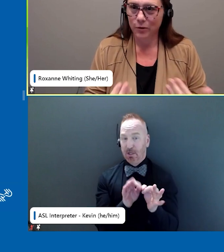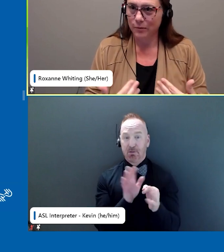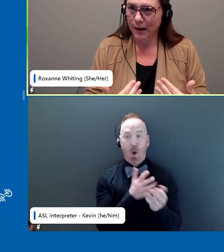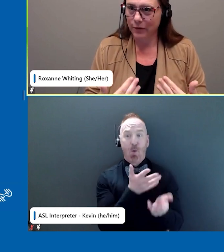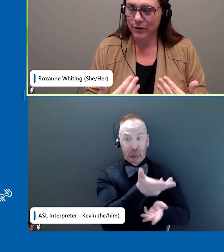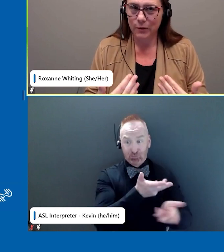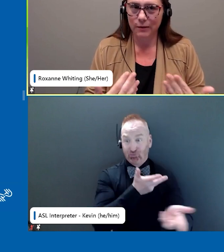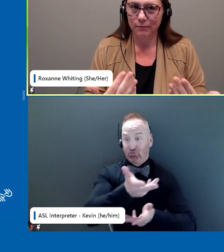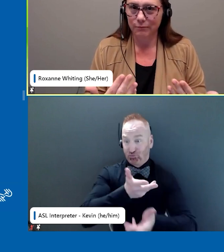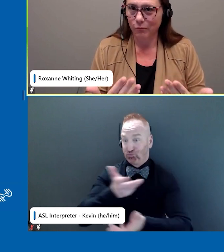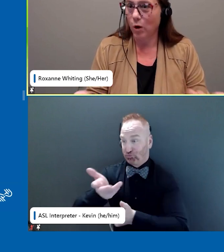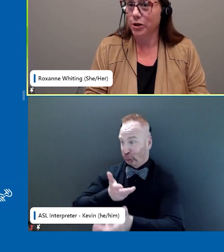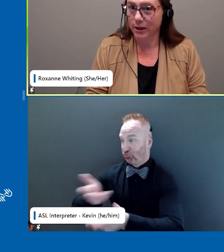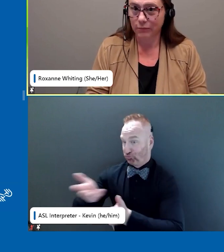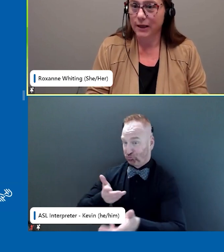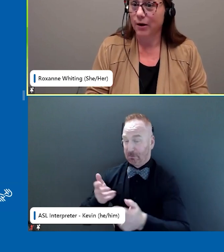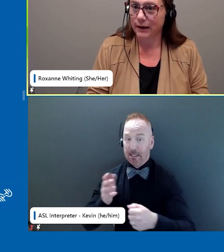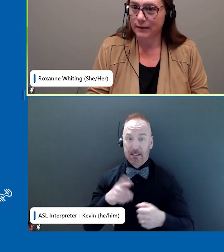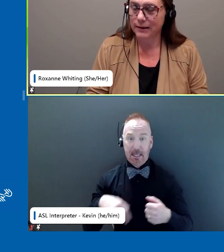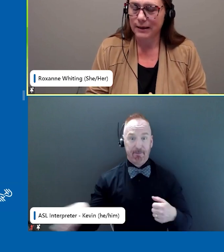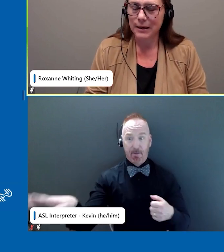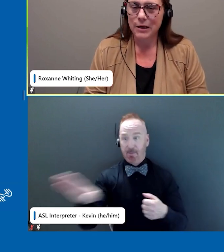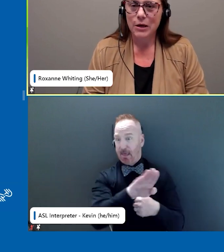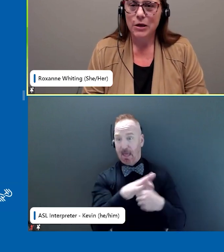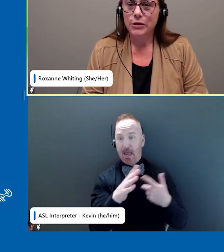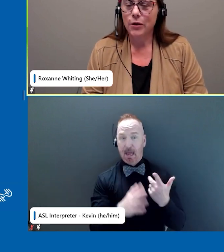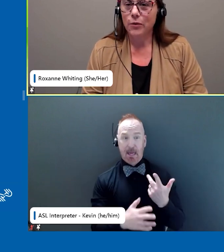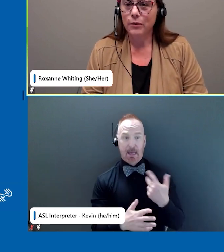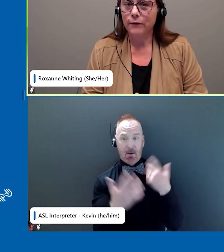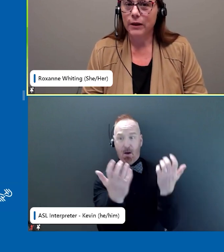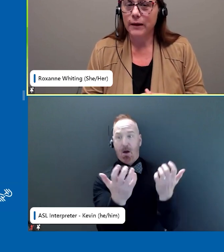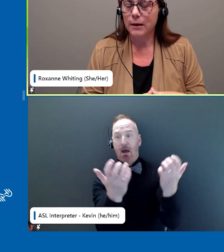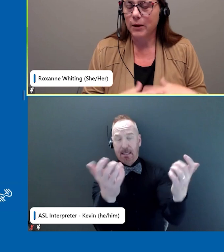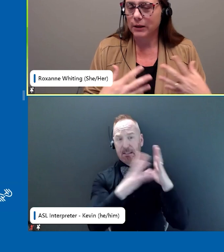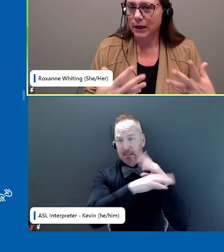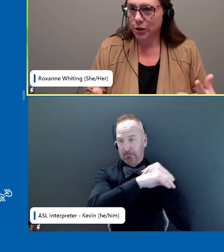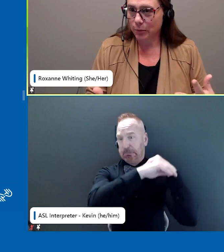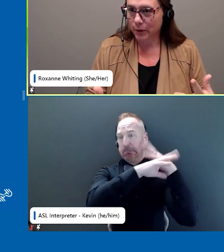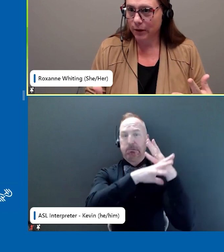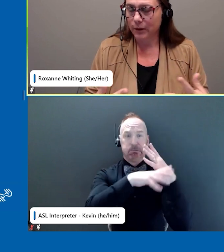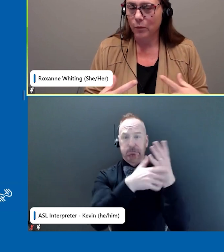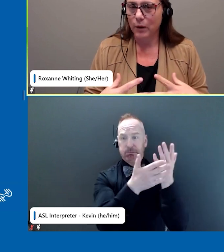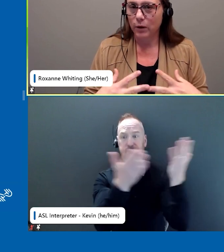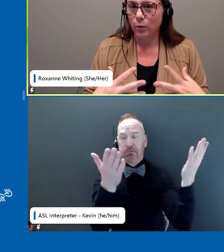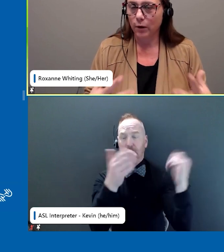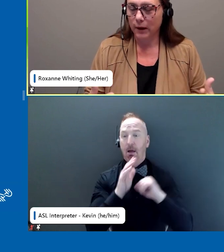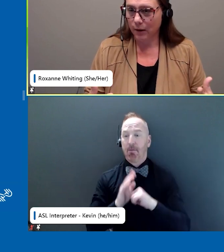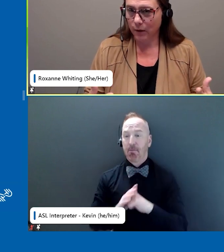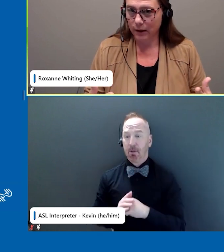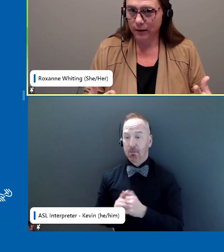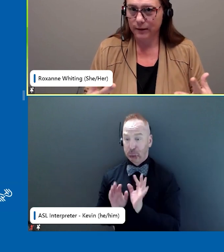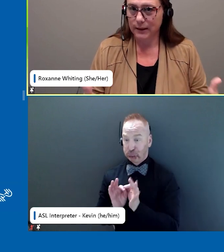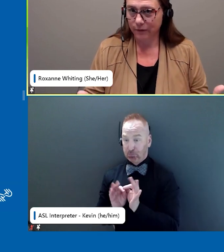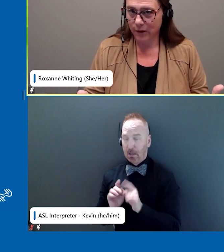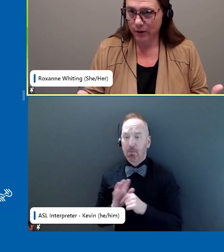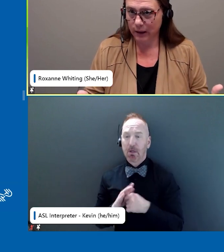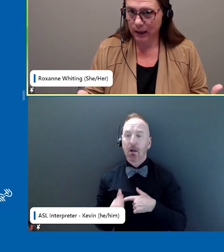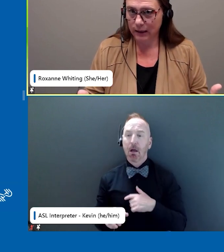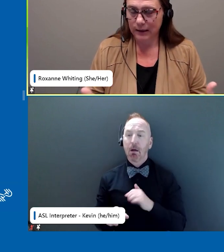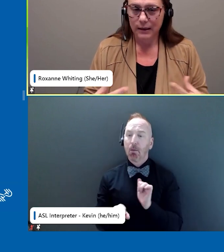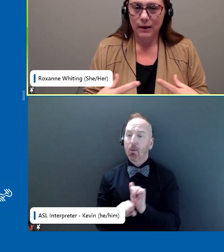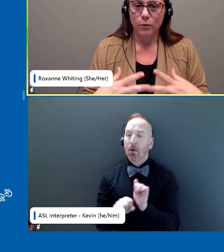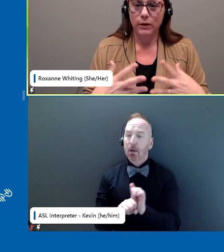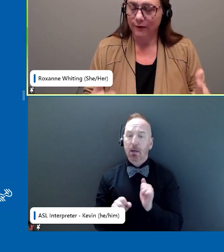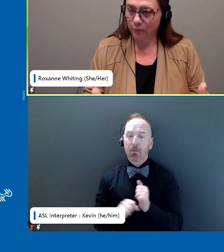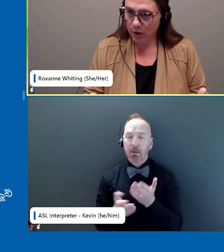from whomever's watching, the audience. So if you think about the interpreter, when we're working with the deaf